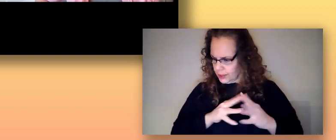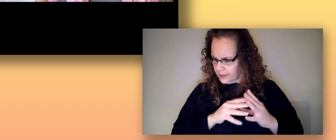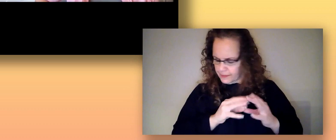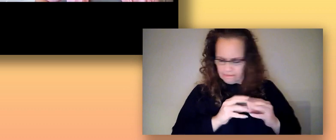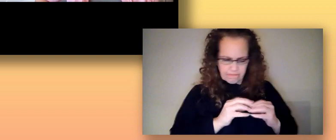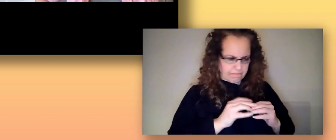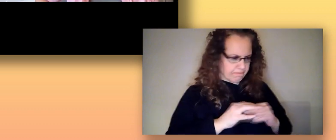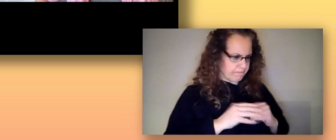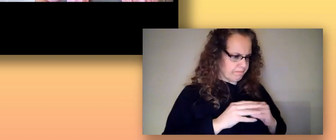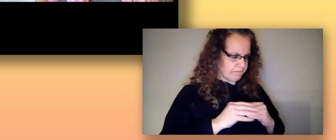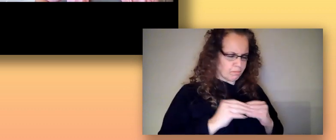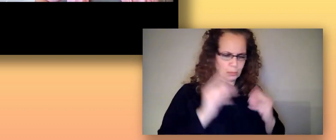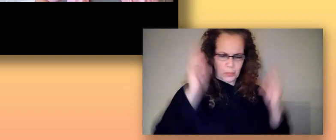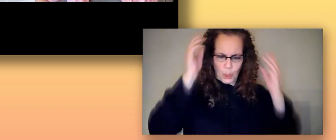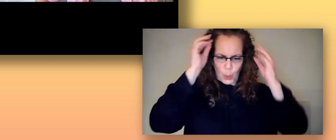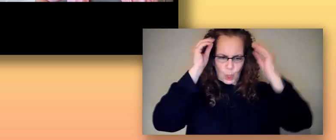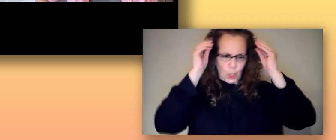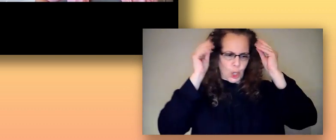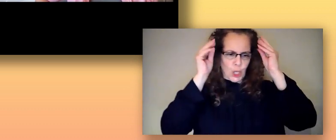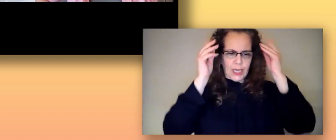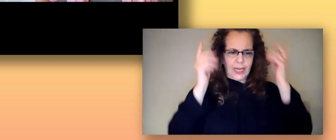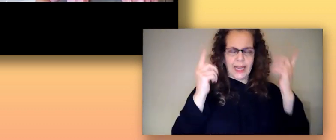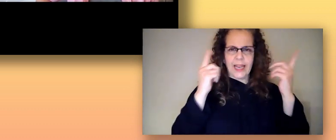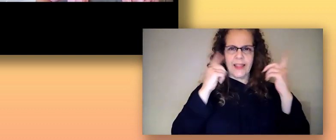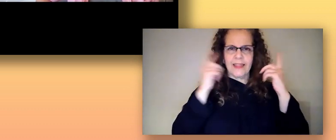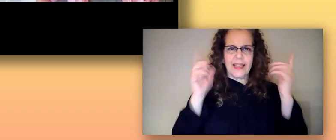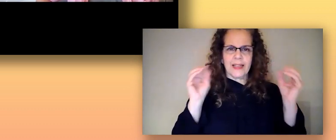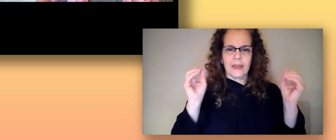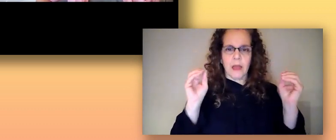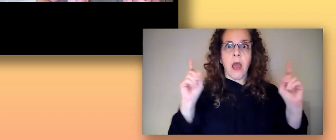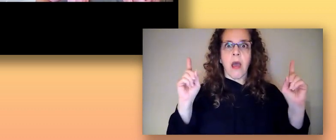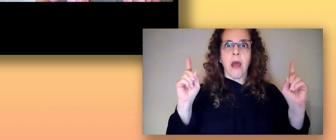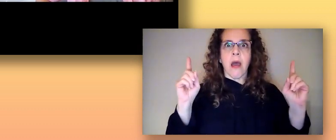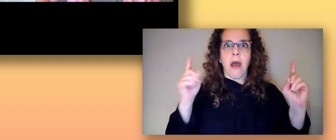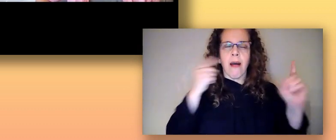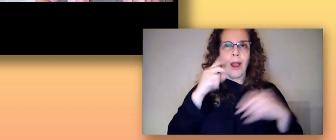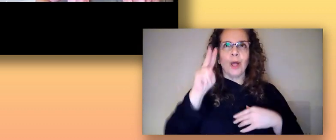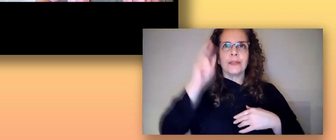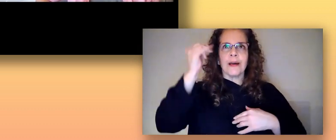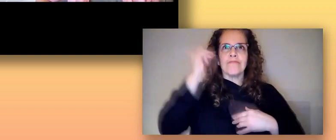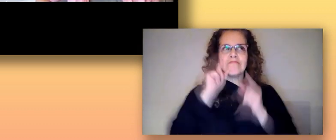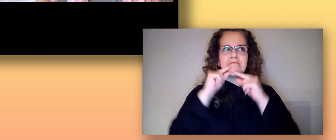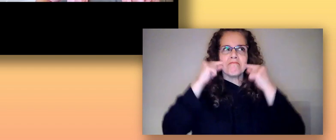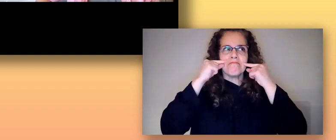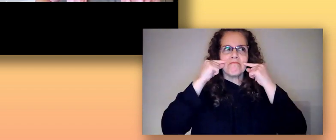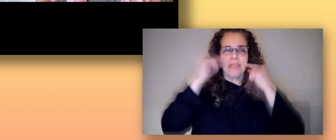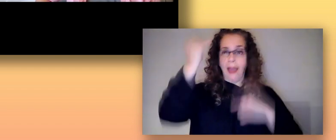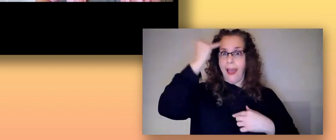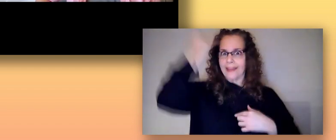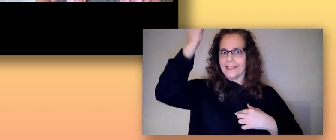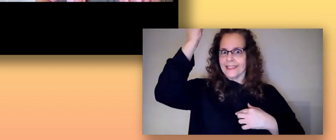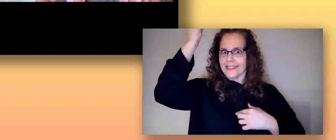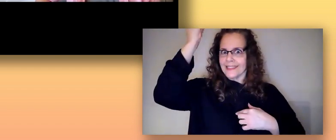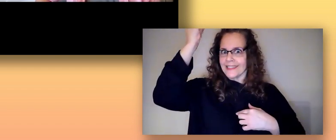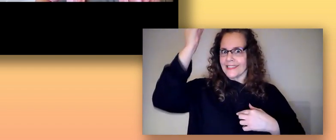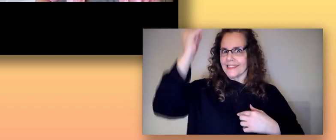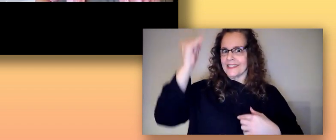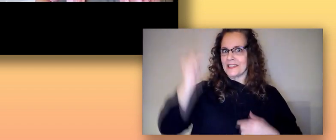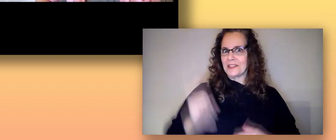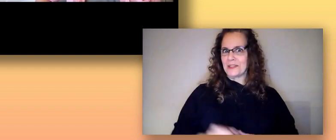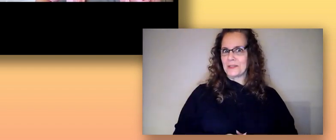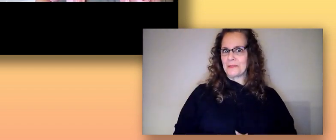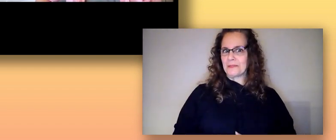it, thinking that all is lost. Suddenly, he looks up with a smile and with an